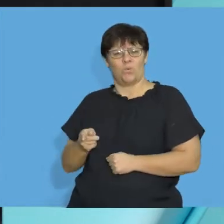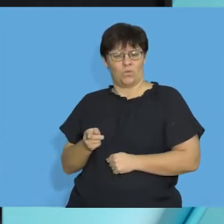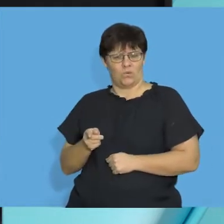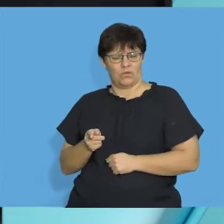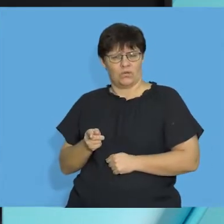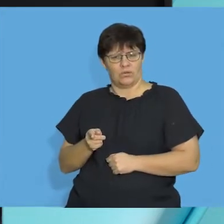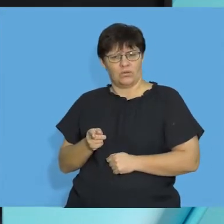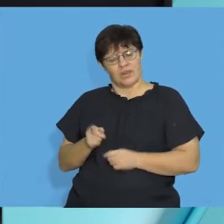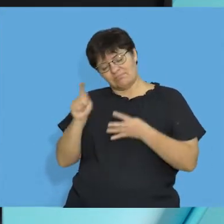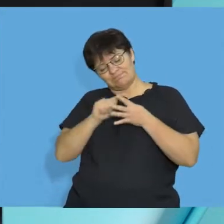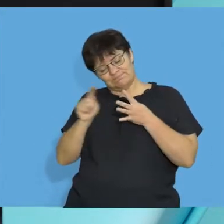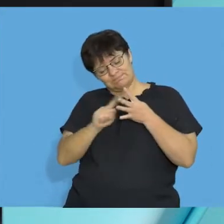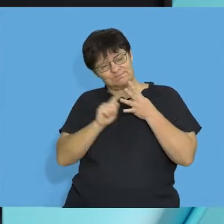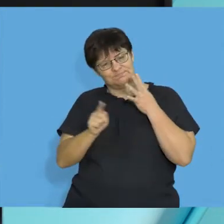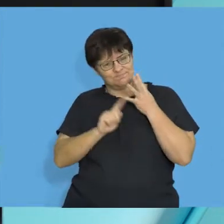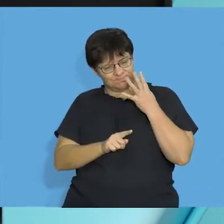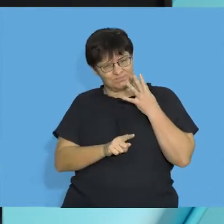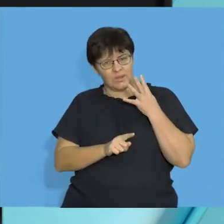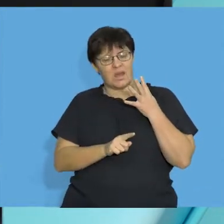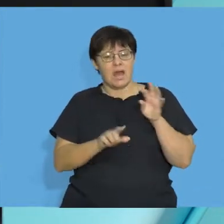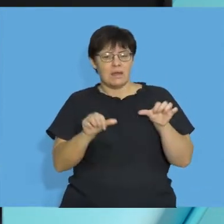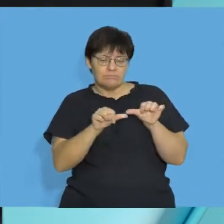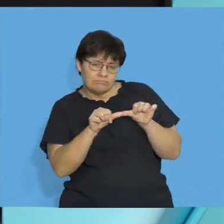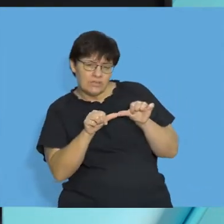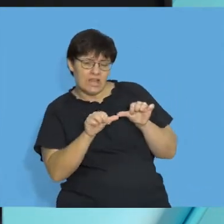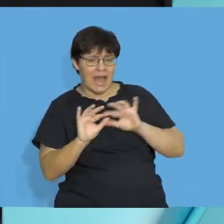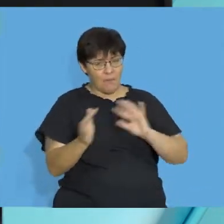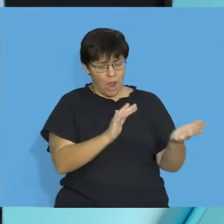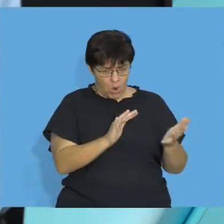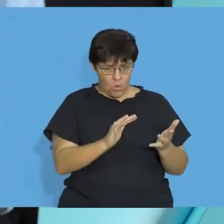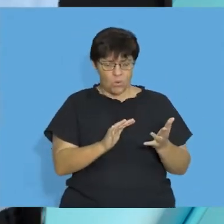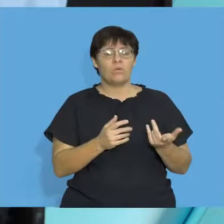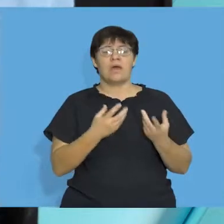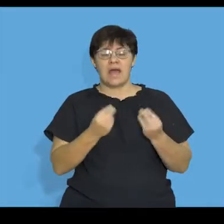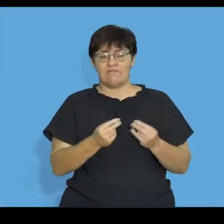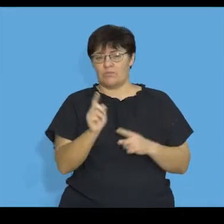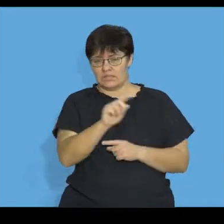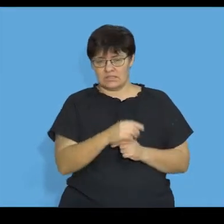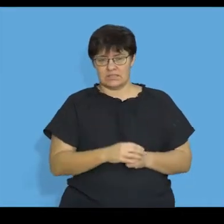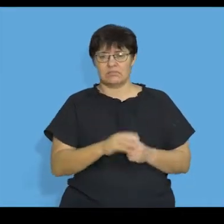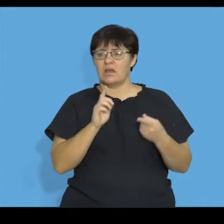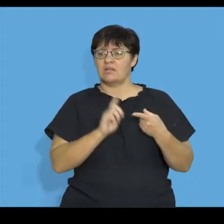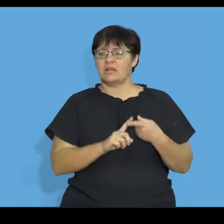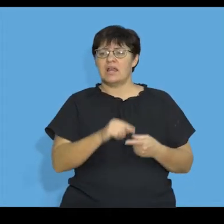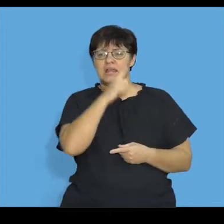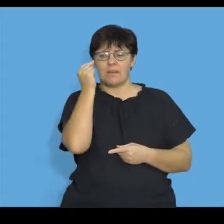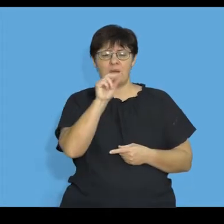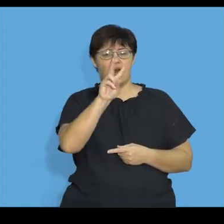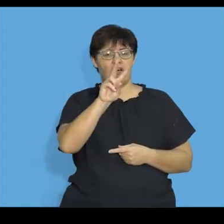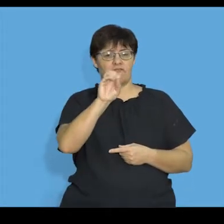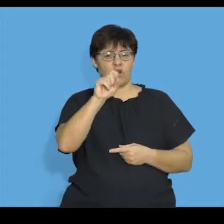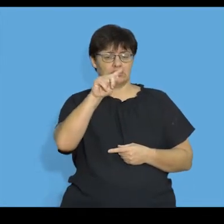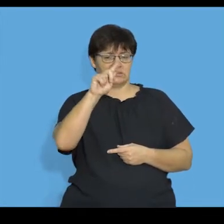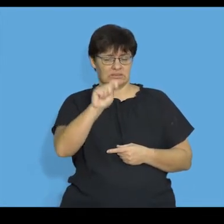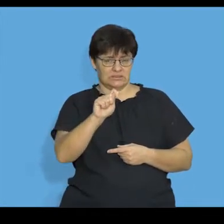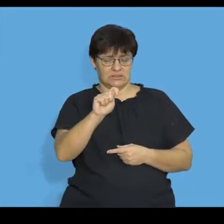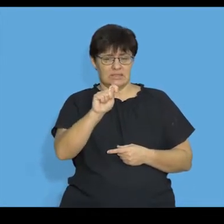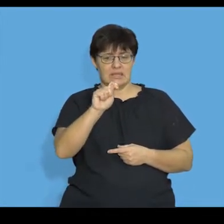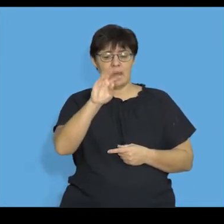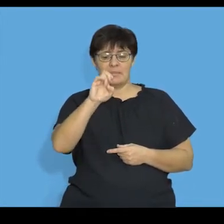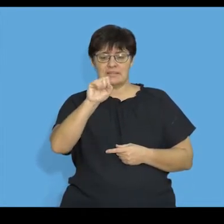different instruments that we use to measure potential difference. And the list is this. It's something called a voltmeter.